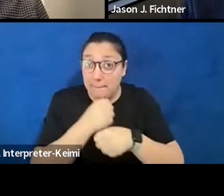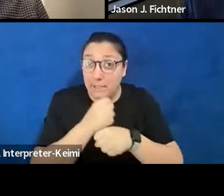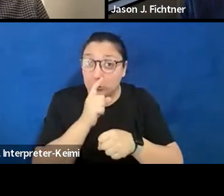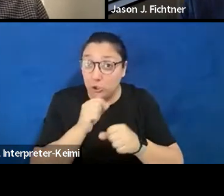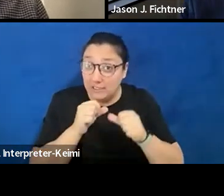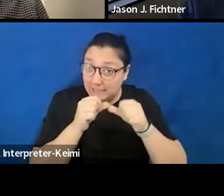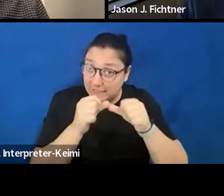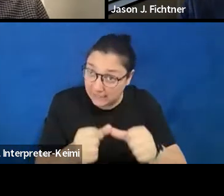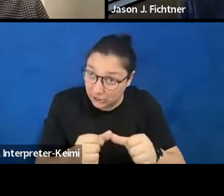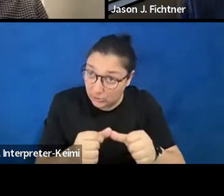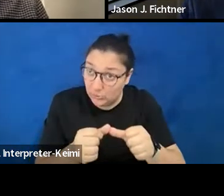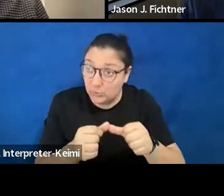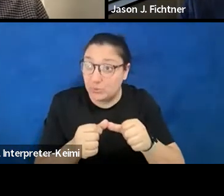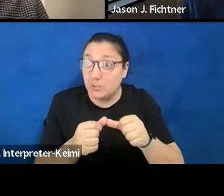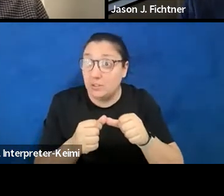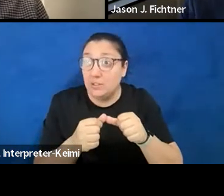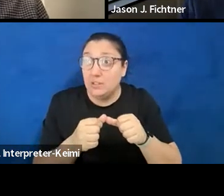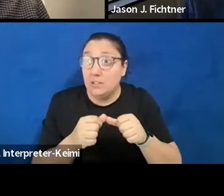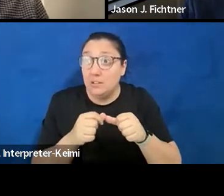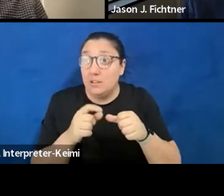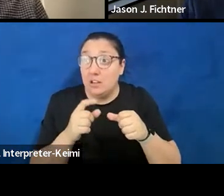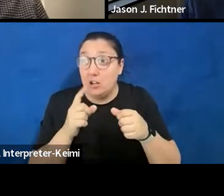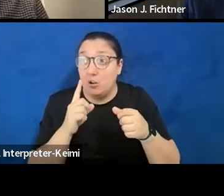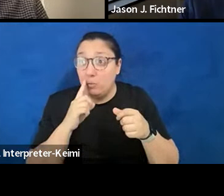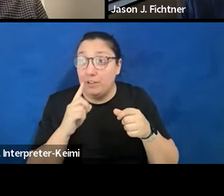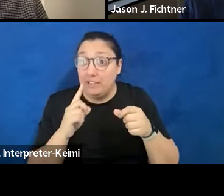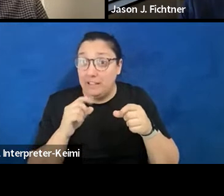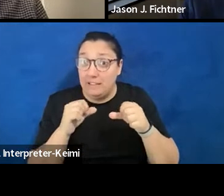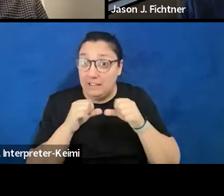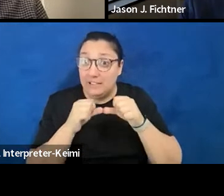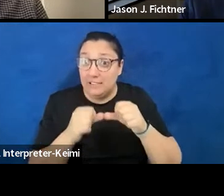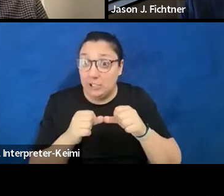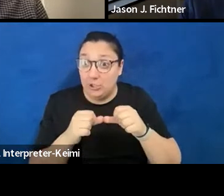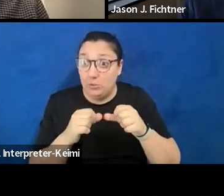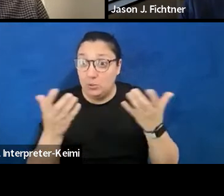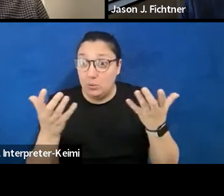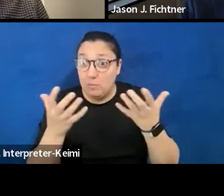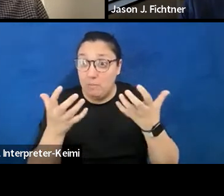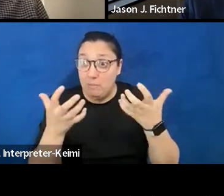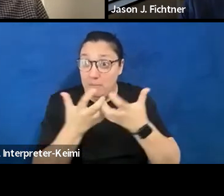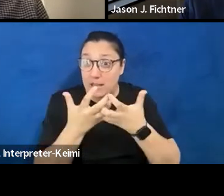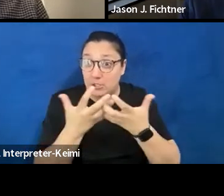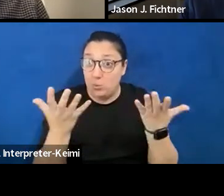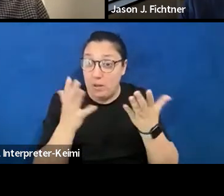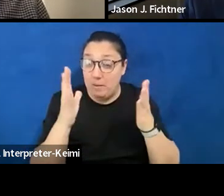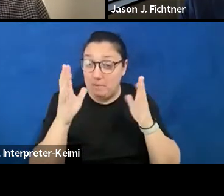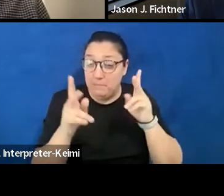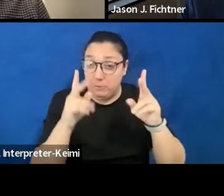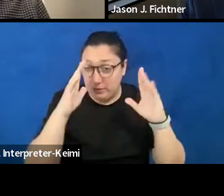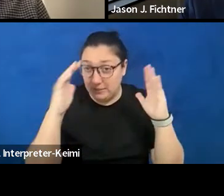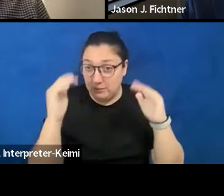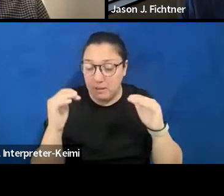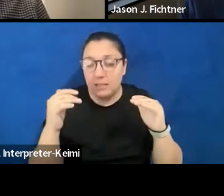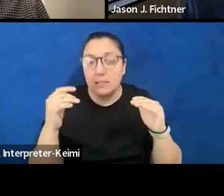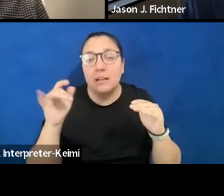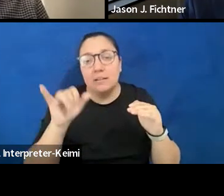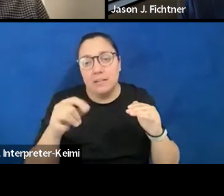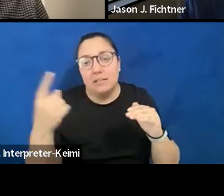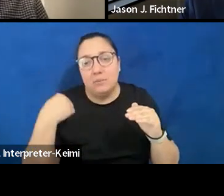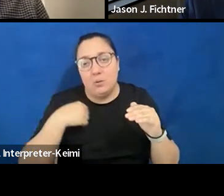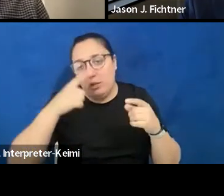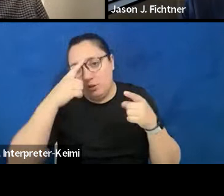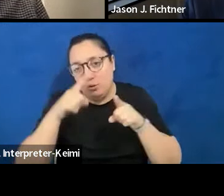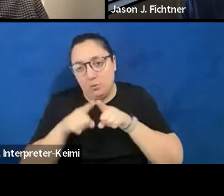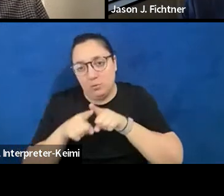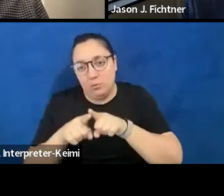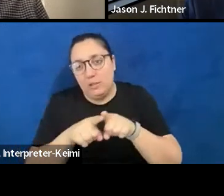is fulfilling what people expect it to do, you know, and how do we do that? And I think that's something, you know, that we all basically agree on, that it's playing an